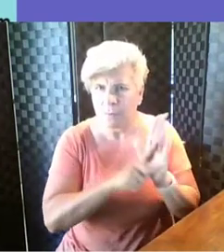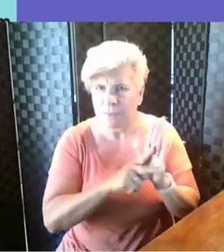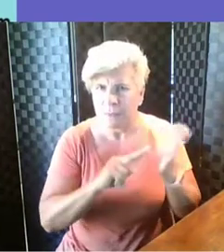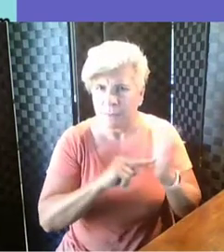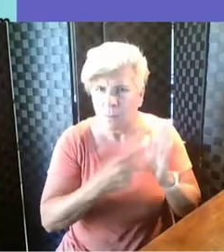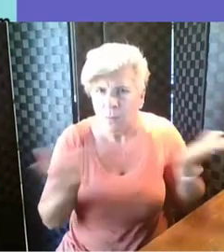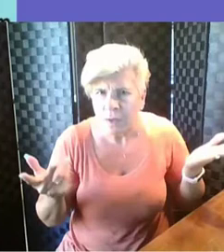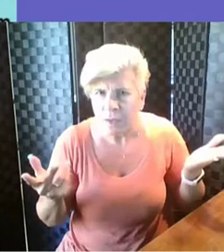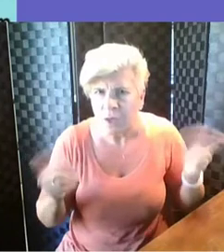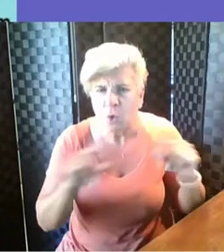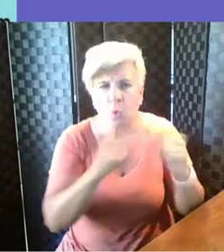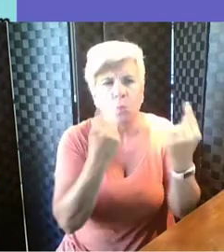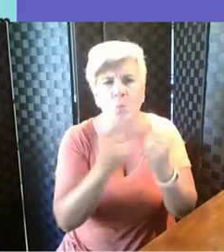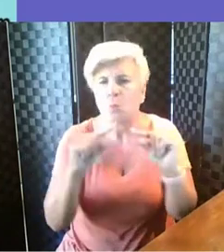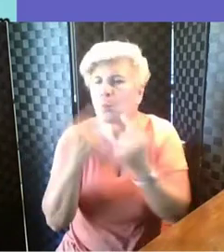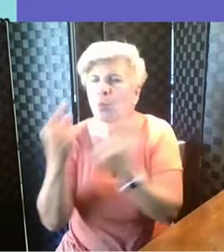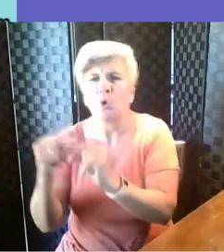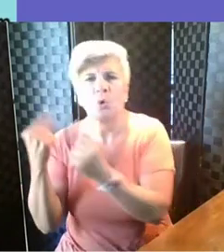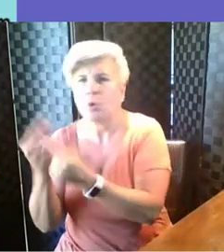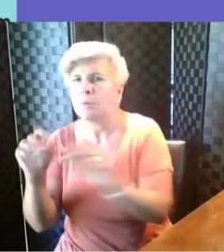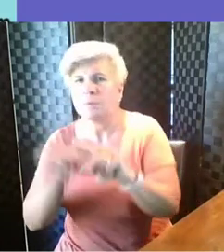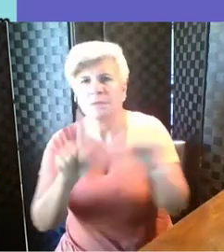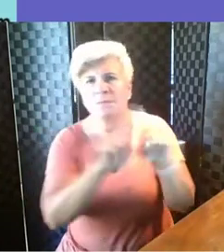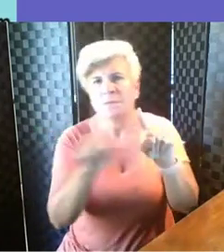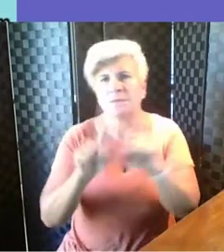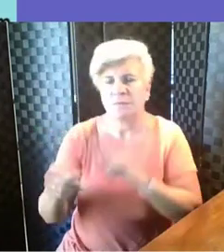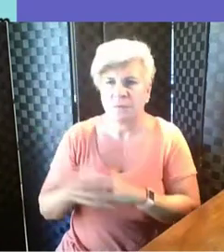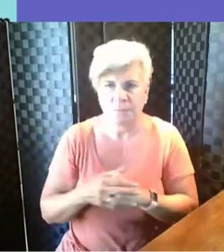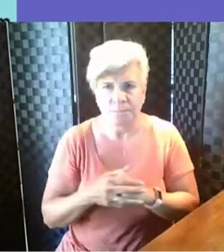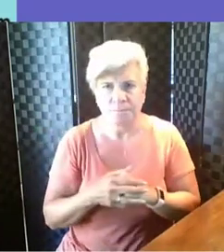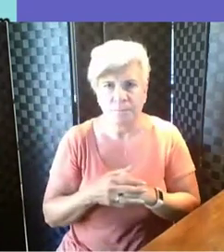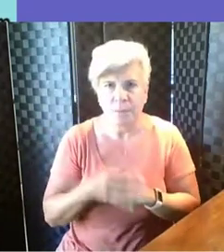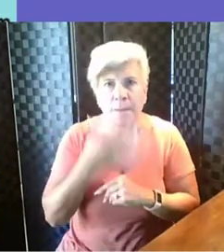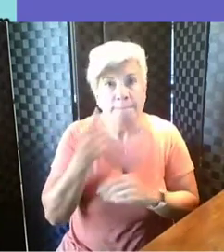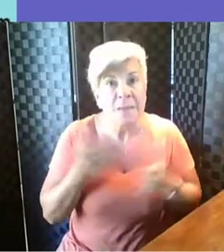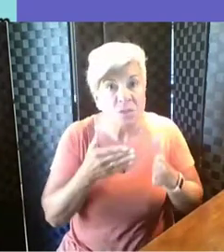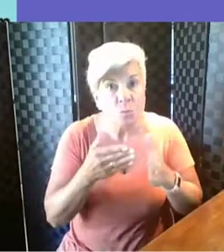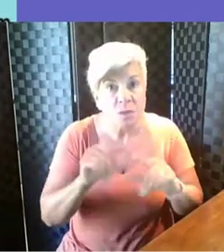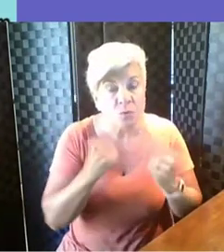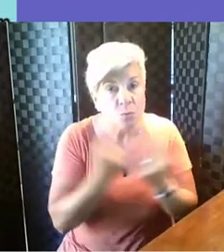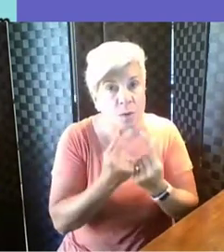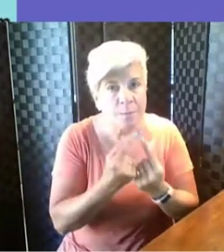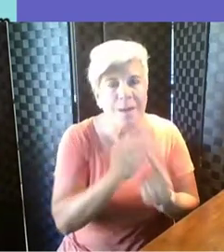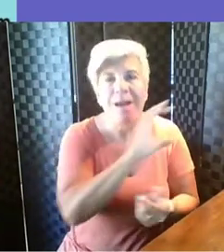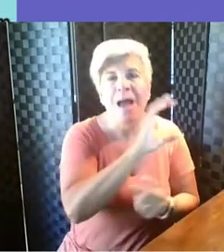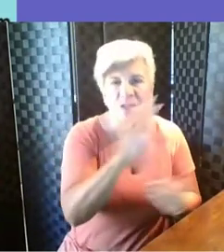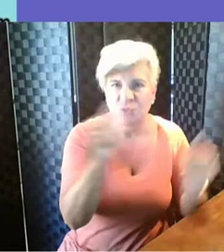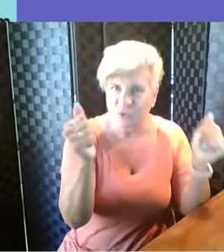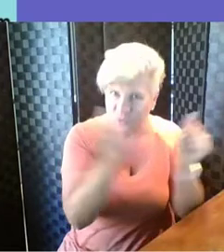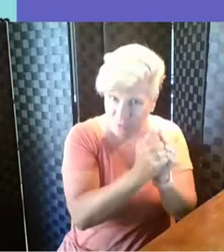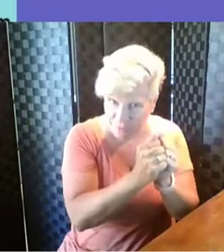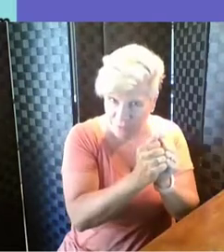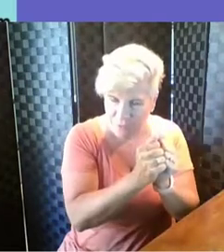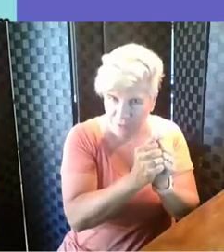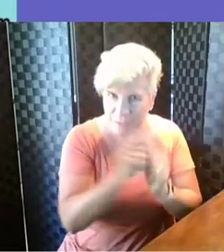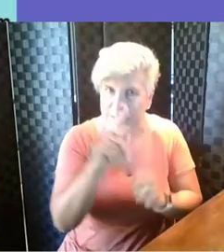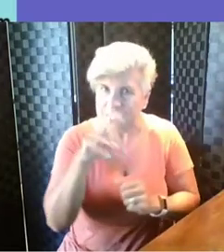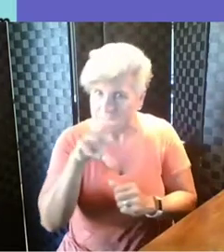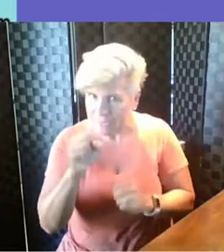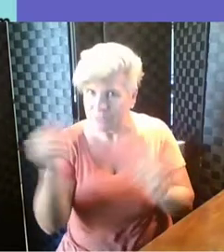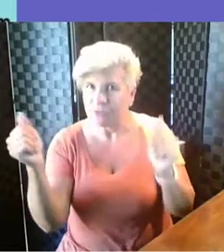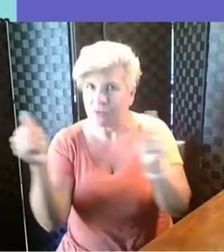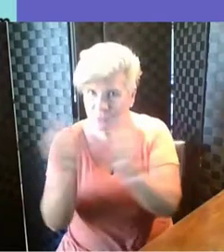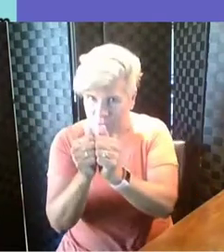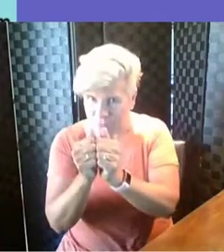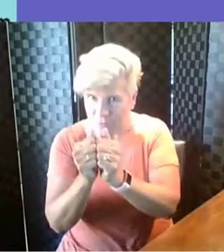Yeah, it says I can group them however I want. So what's the best way to group them? Let's start with our hundreds. And then our